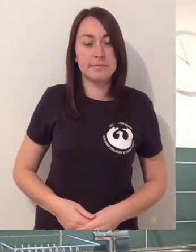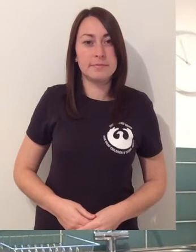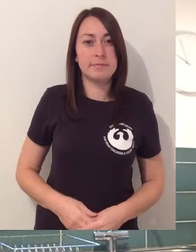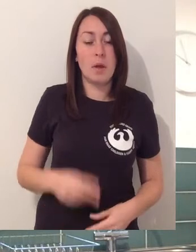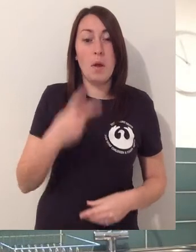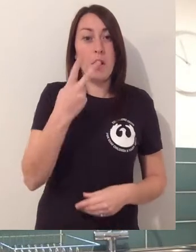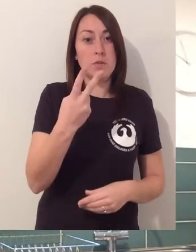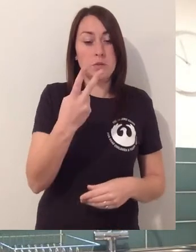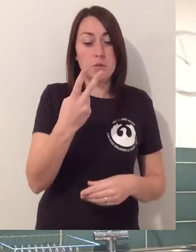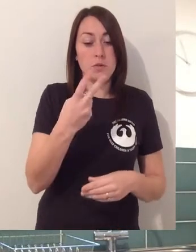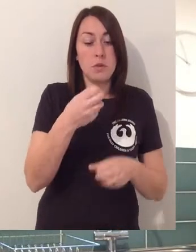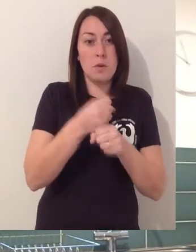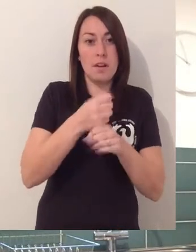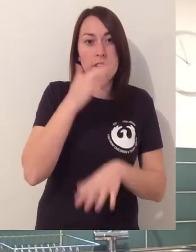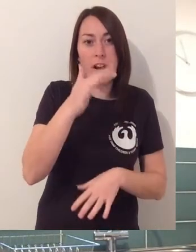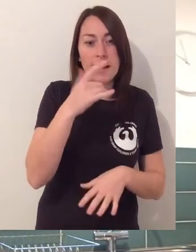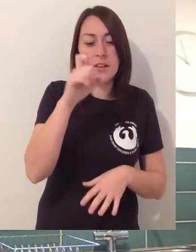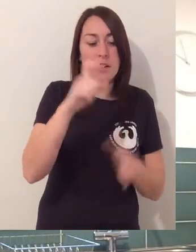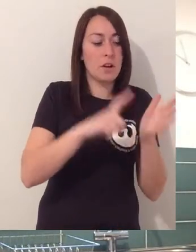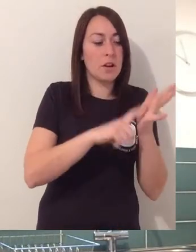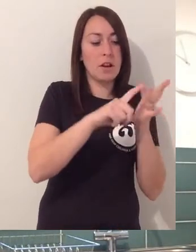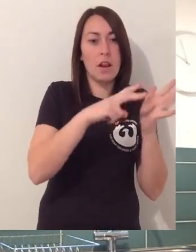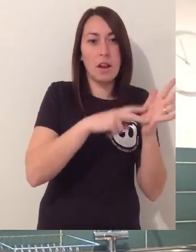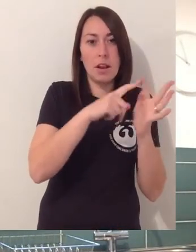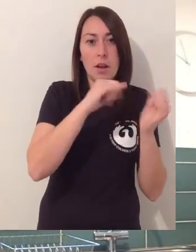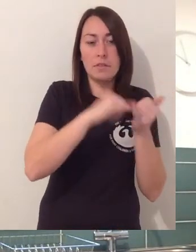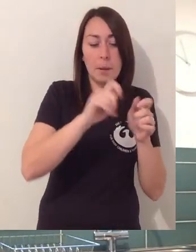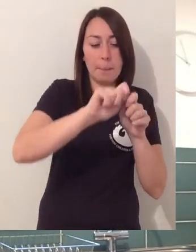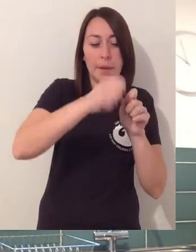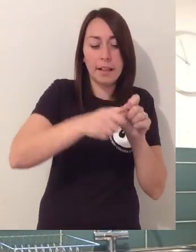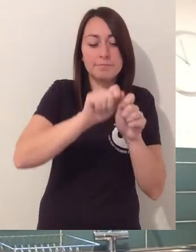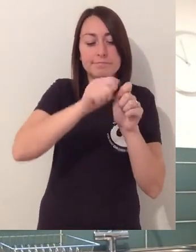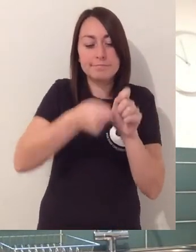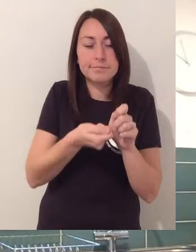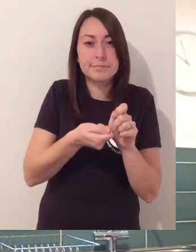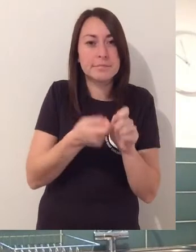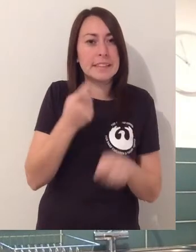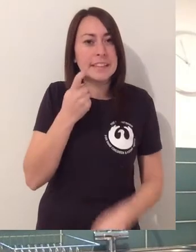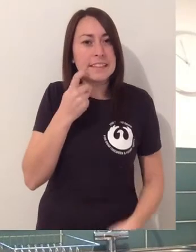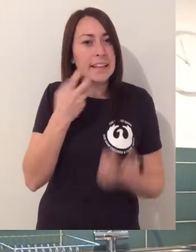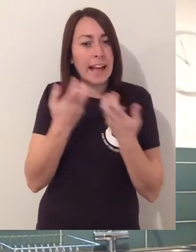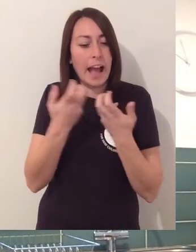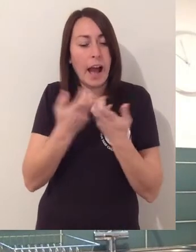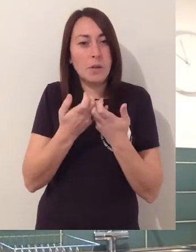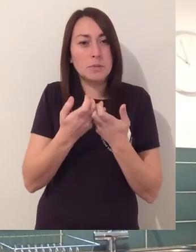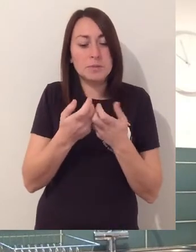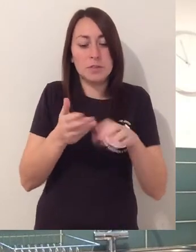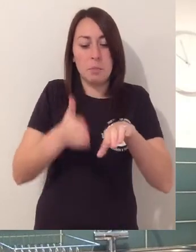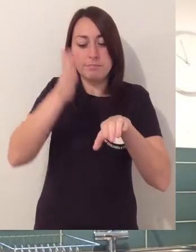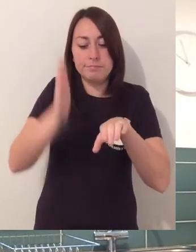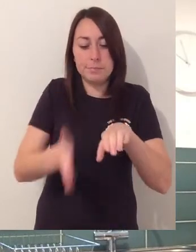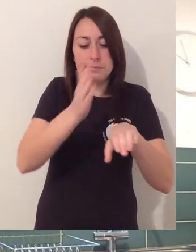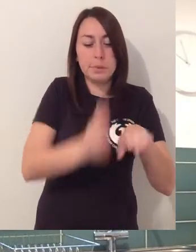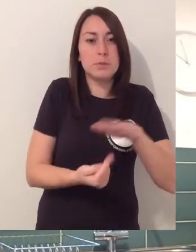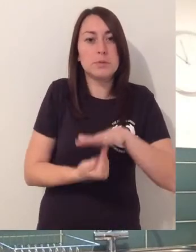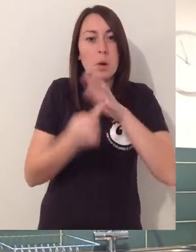2 garlic cloves, and we need to peel those. So the easiest thing is to top and bottom it,